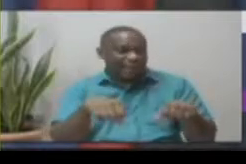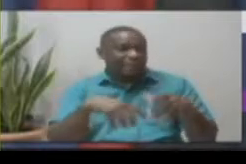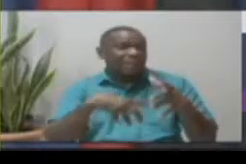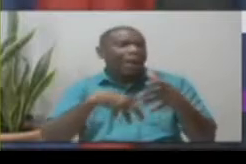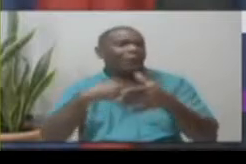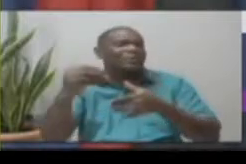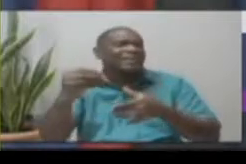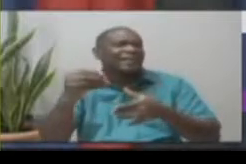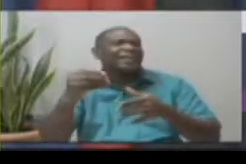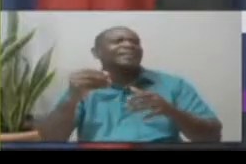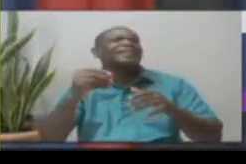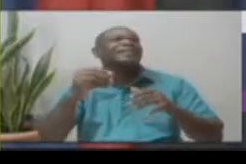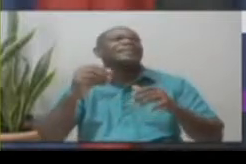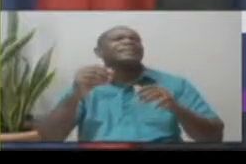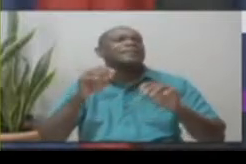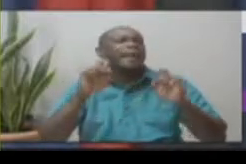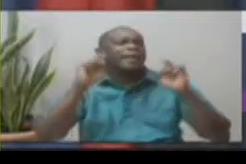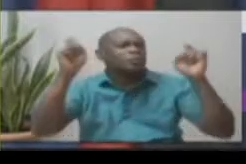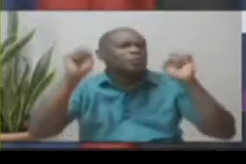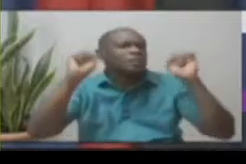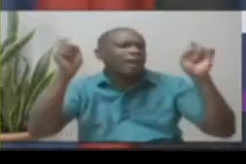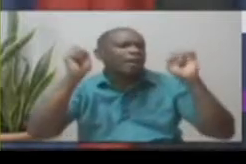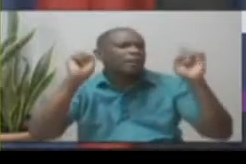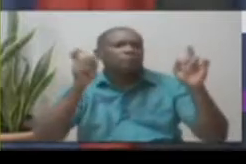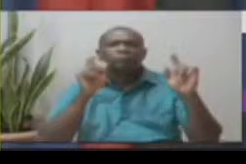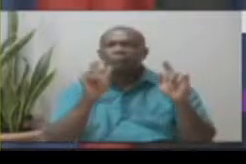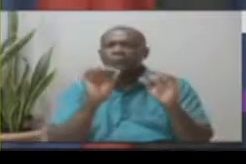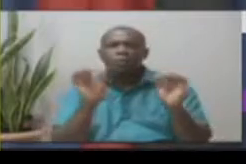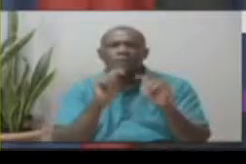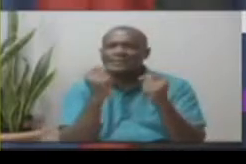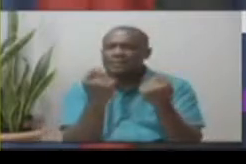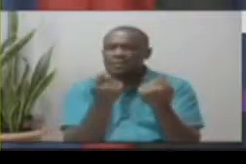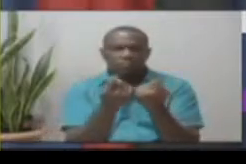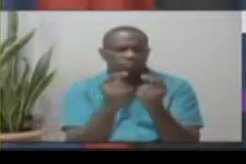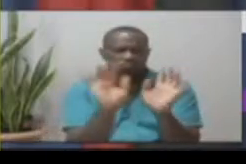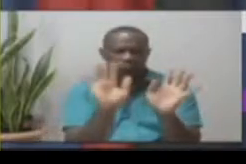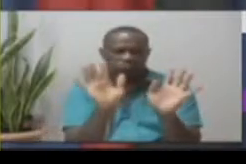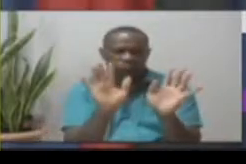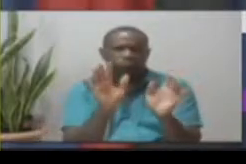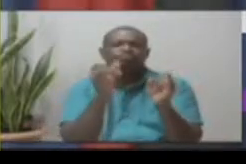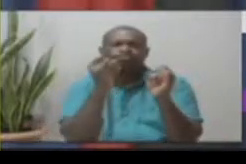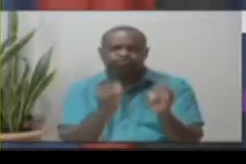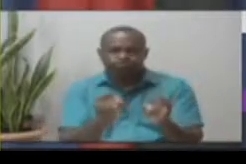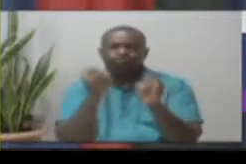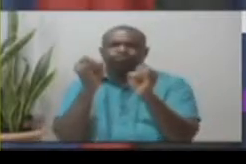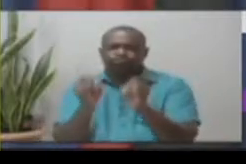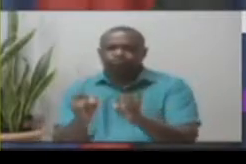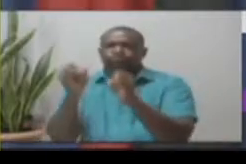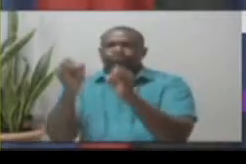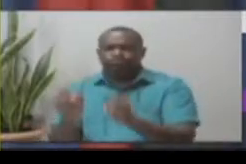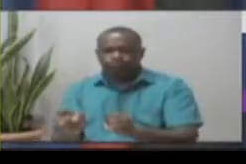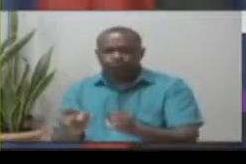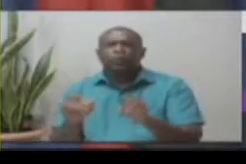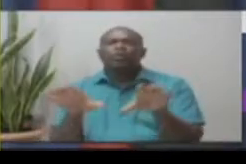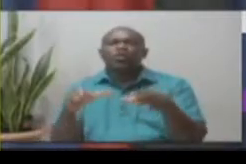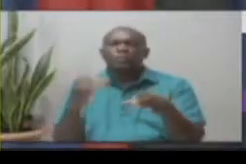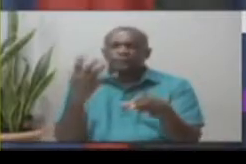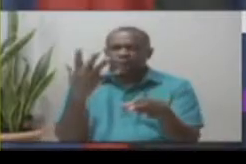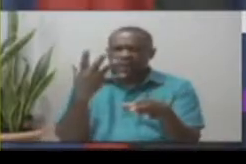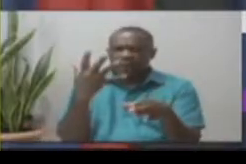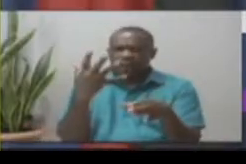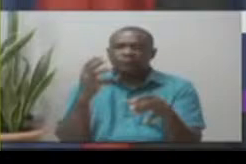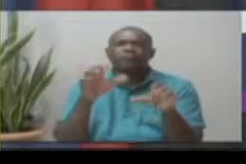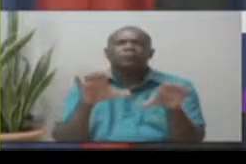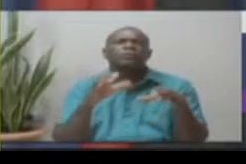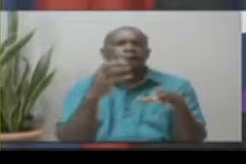5, under the same conditions, group of 5, mask, not hugging up, outdoor